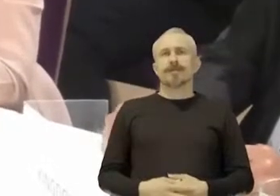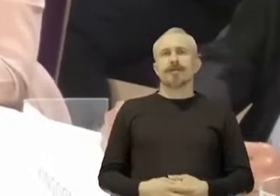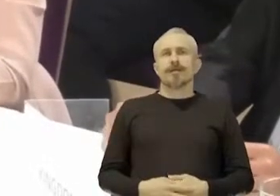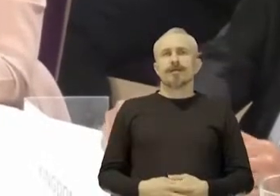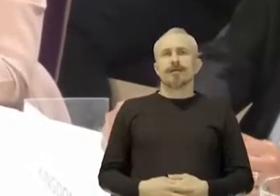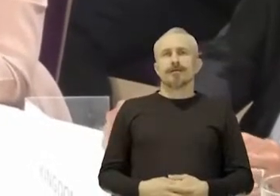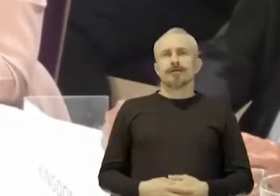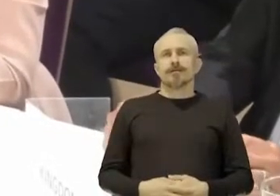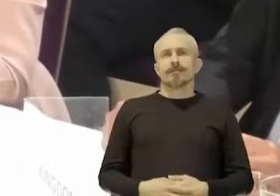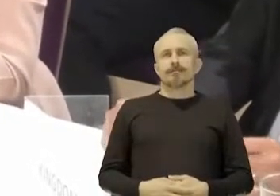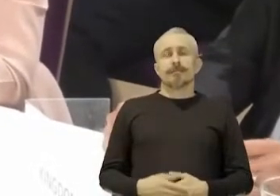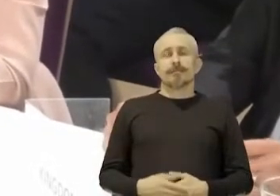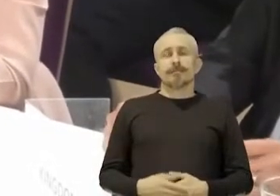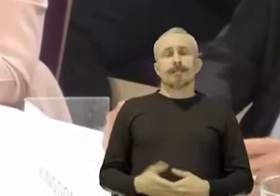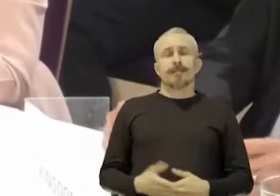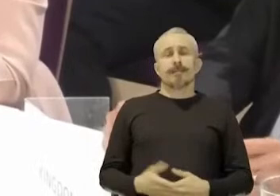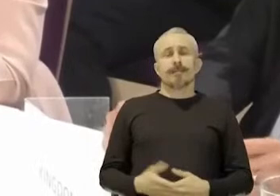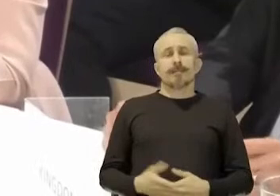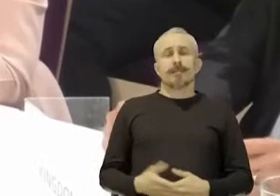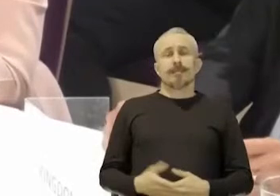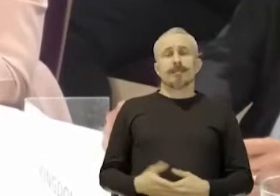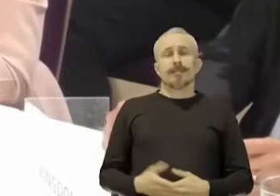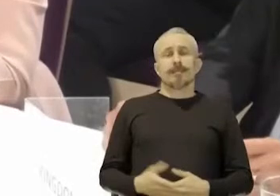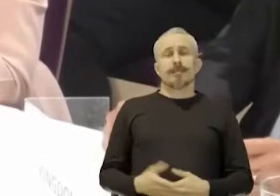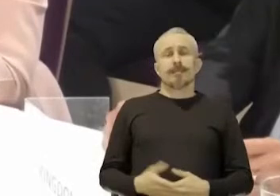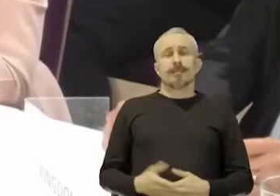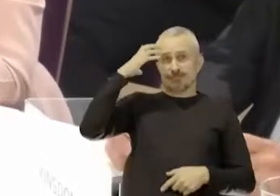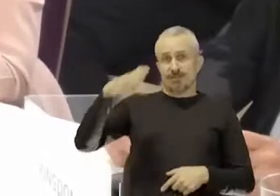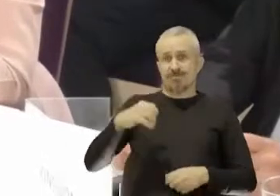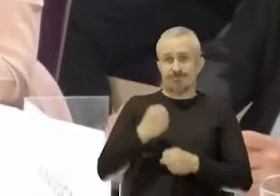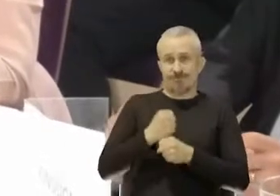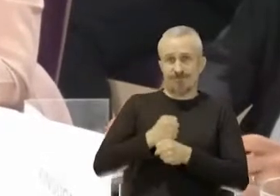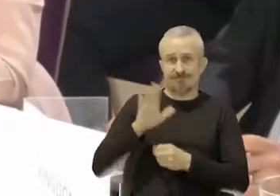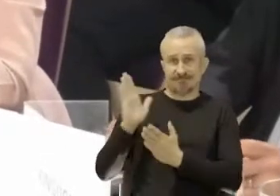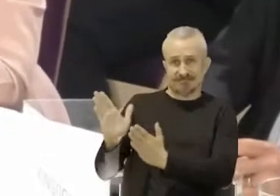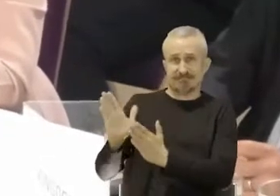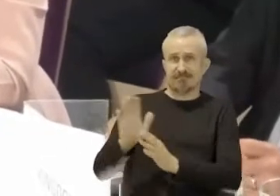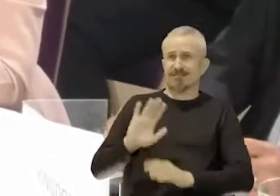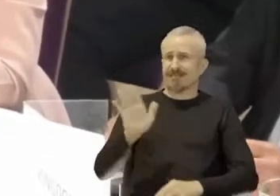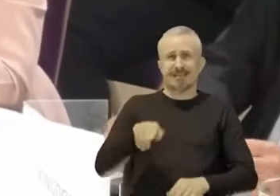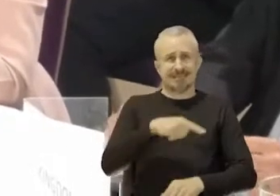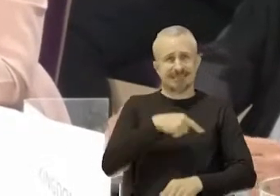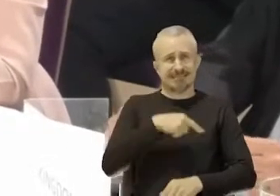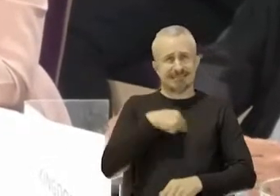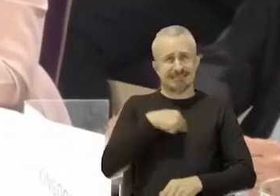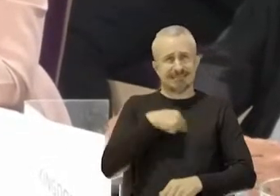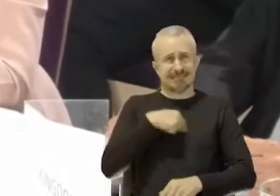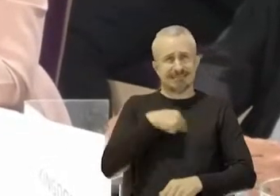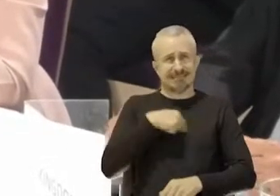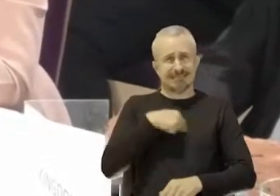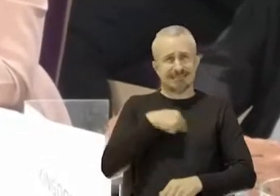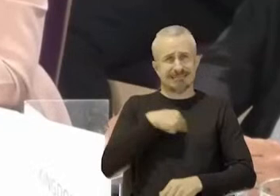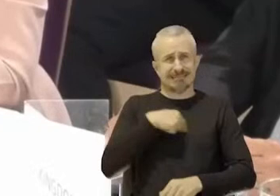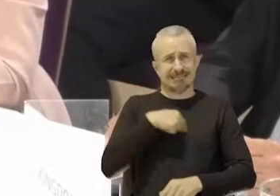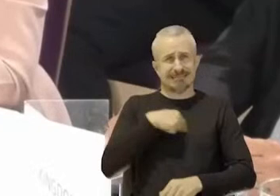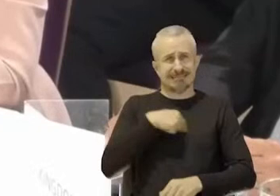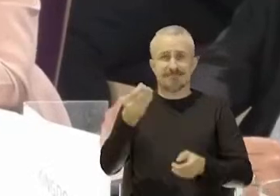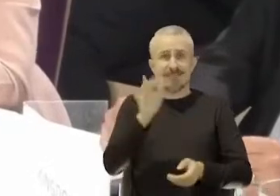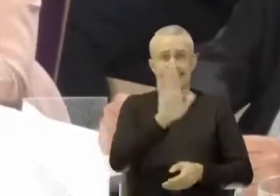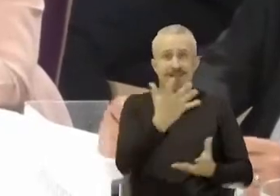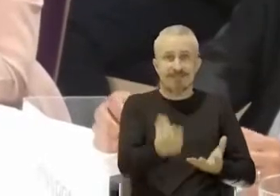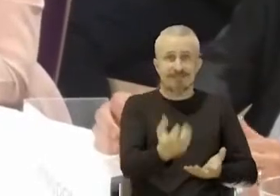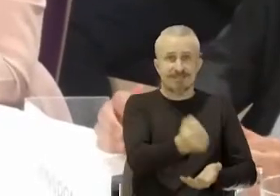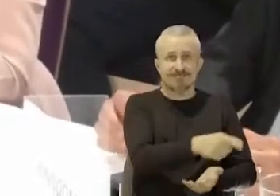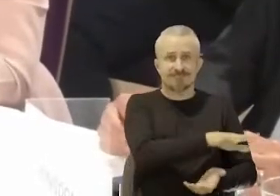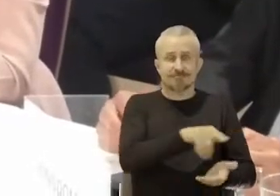In fact, we not only want to focus on these government-led activities, we also want to incentivize private